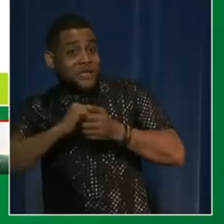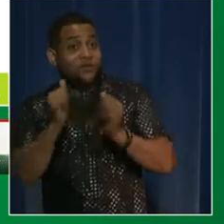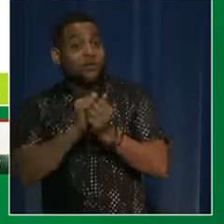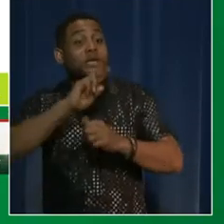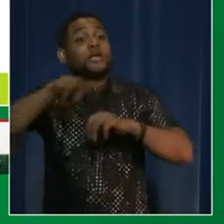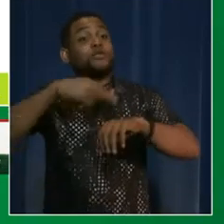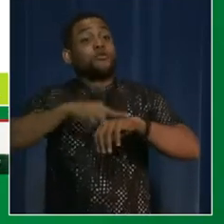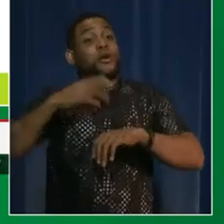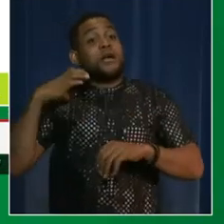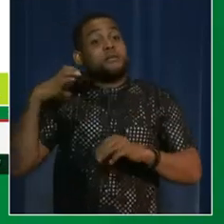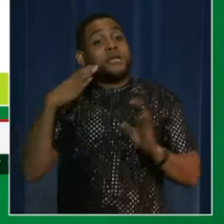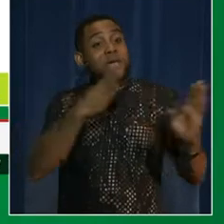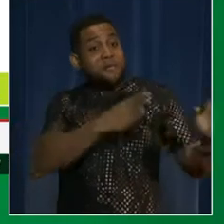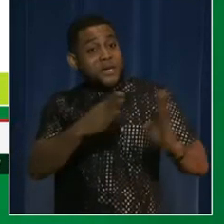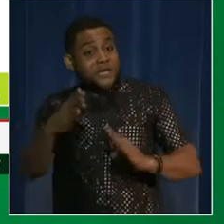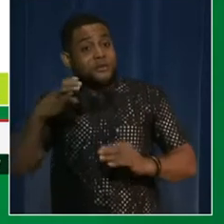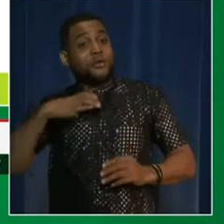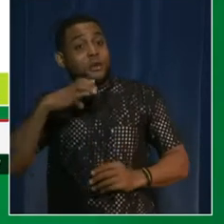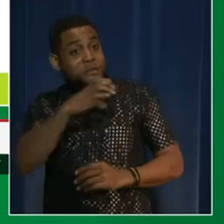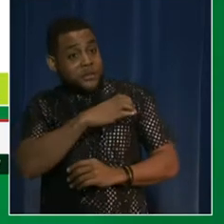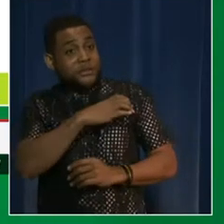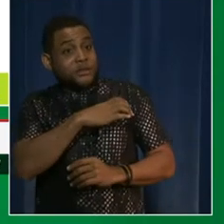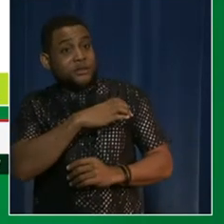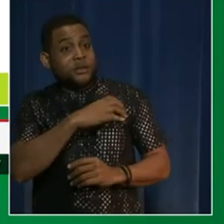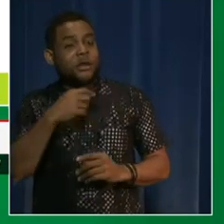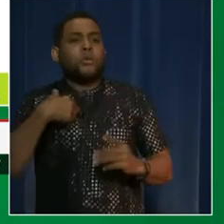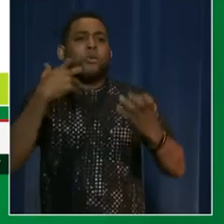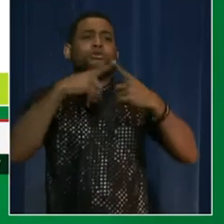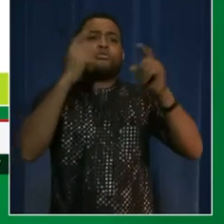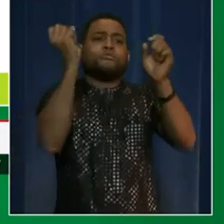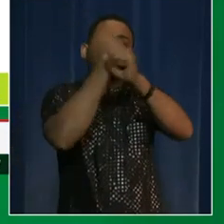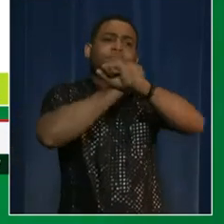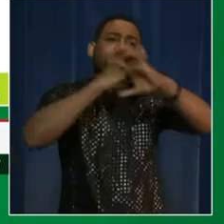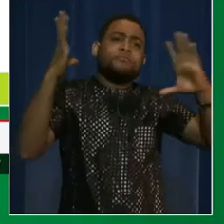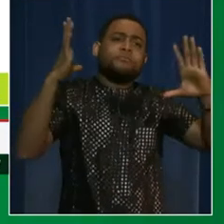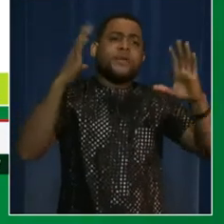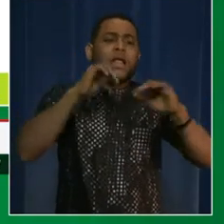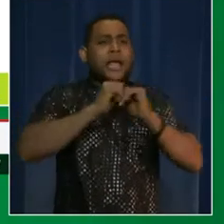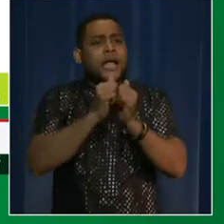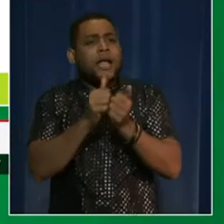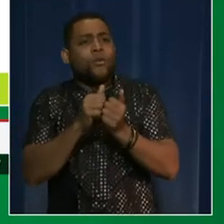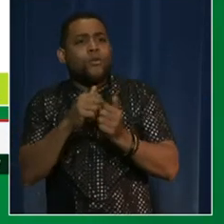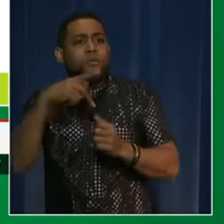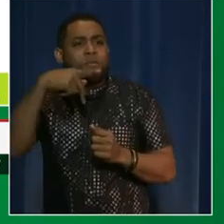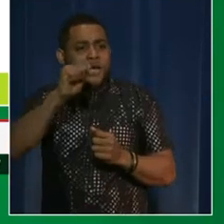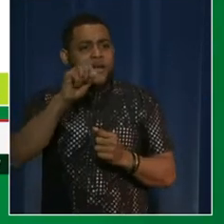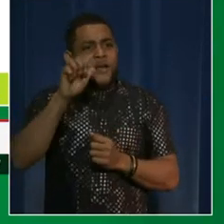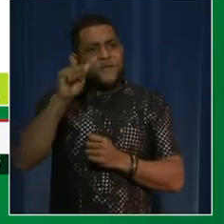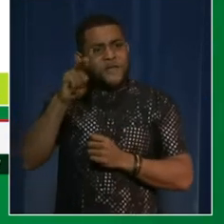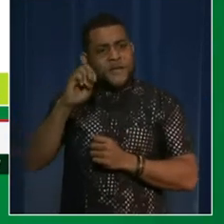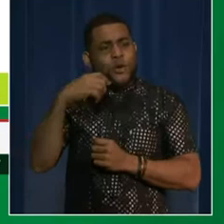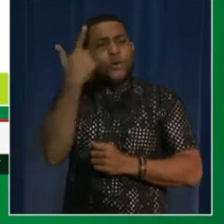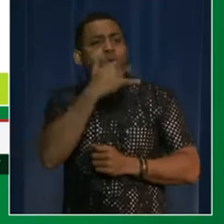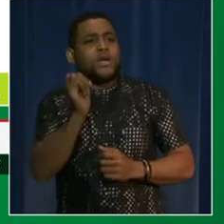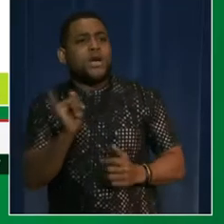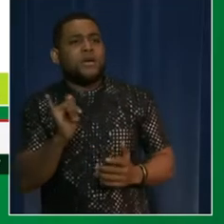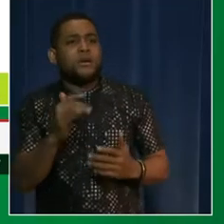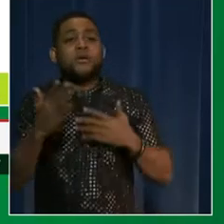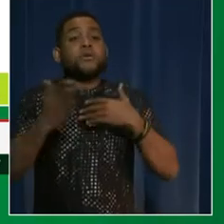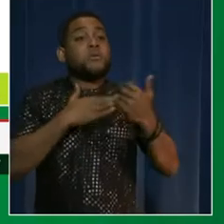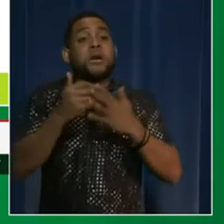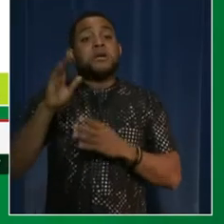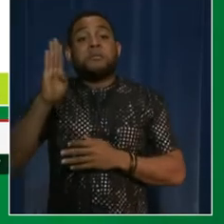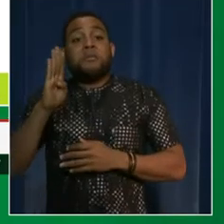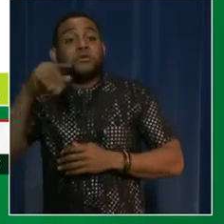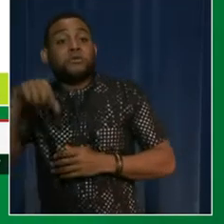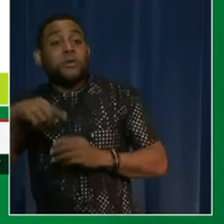to reimagine our Pennsylvania Avenue so that whether it's a barbecue battle or